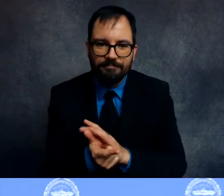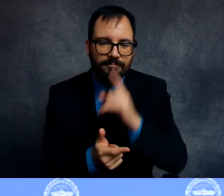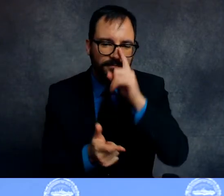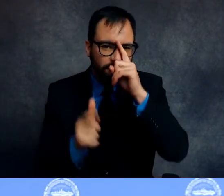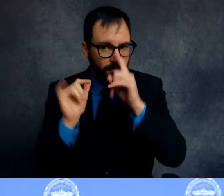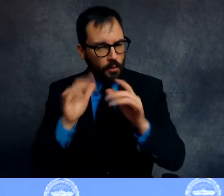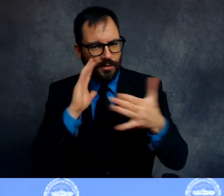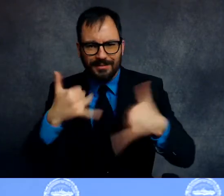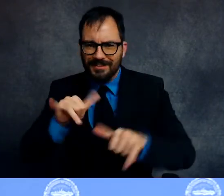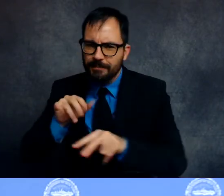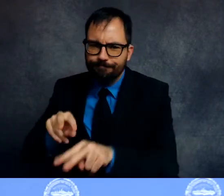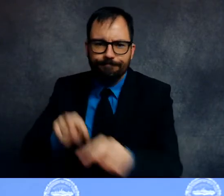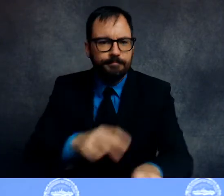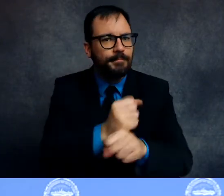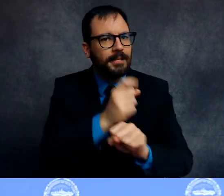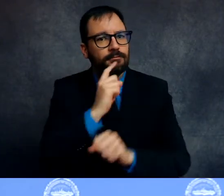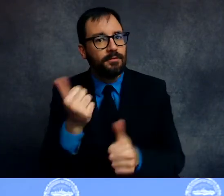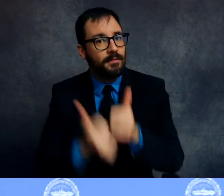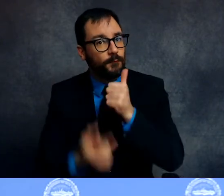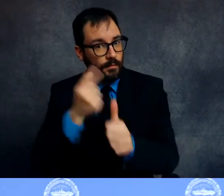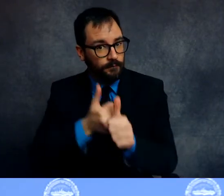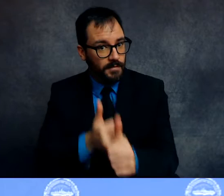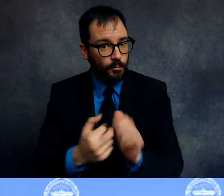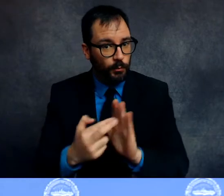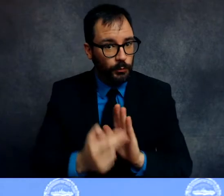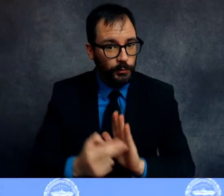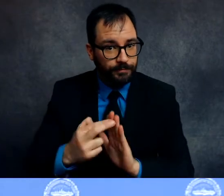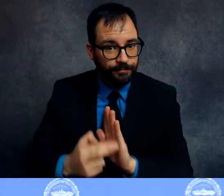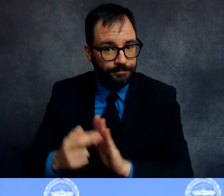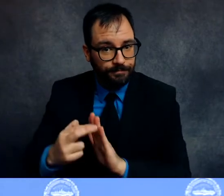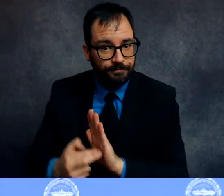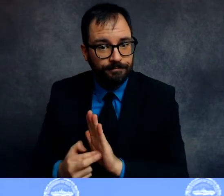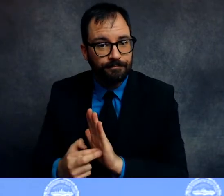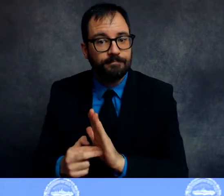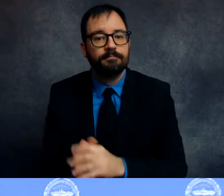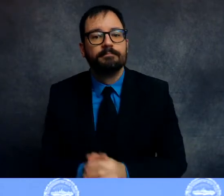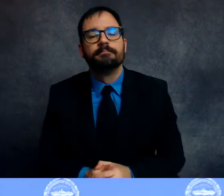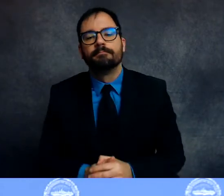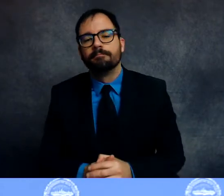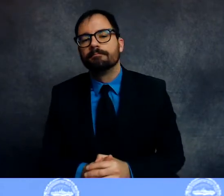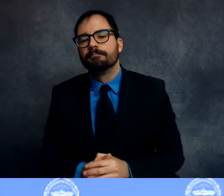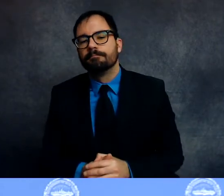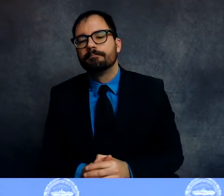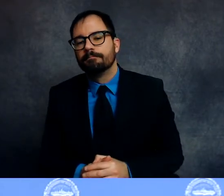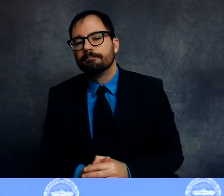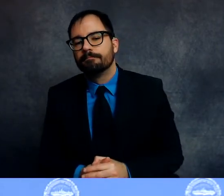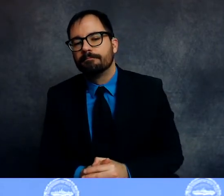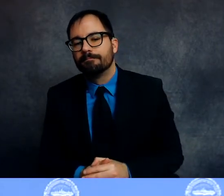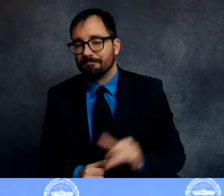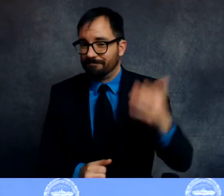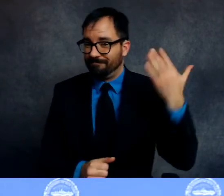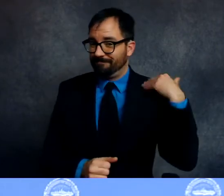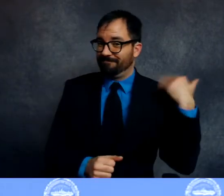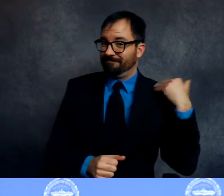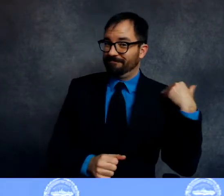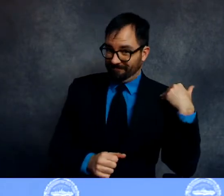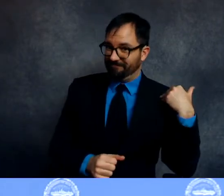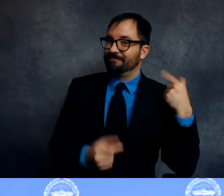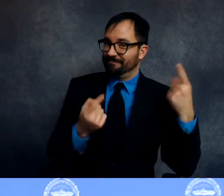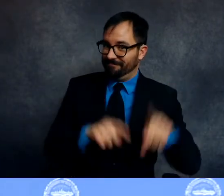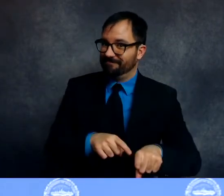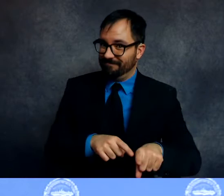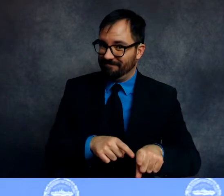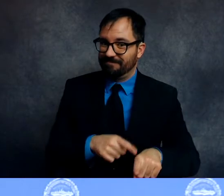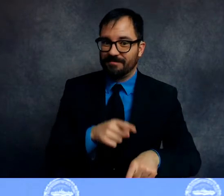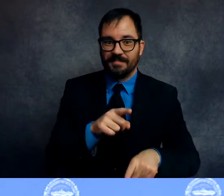outside restaurants. Enforcement will continue to be in place, and I appreciate everyone's cooperation. If you remember back to this time last year, it was at